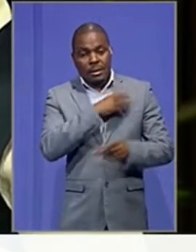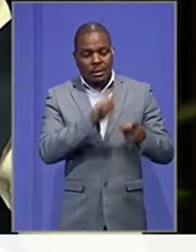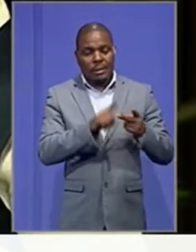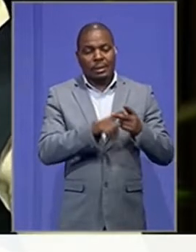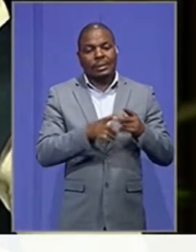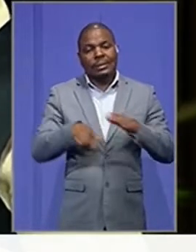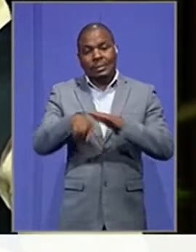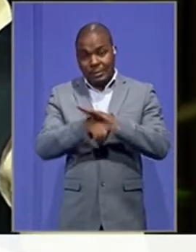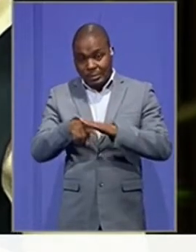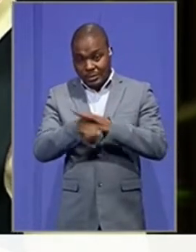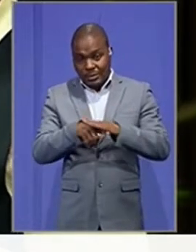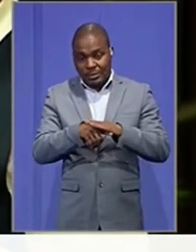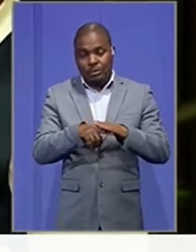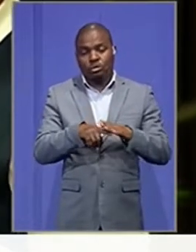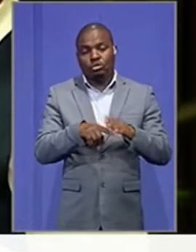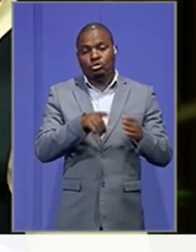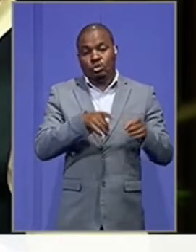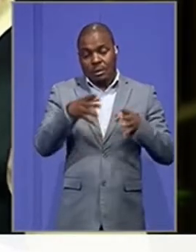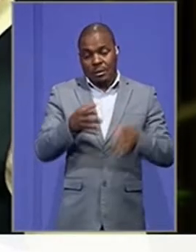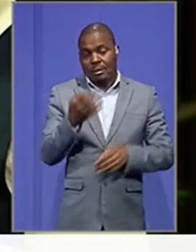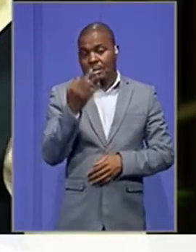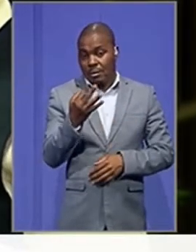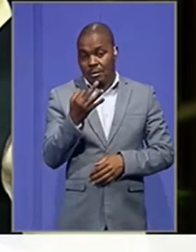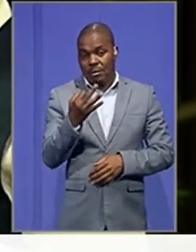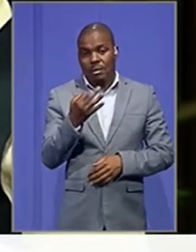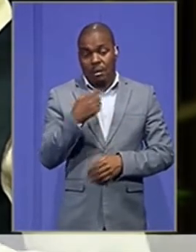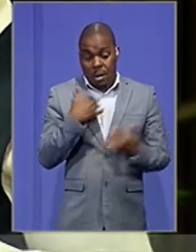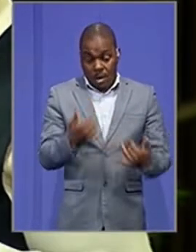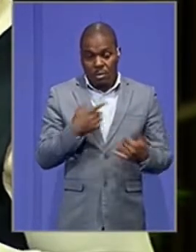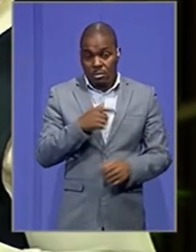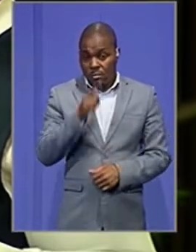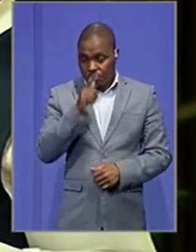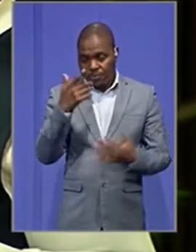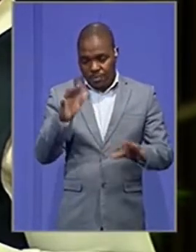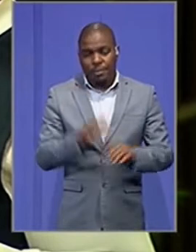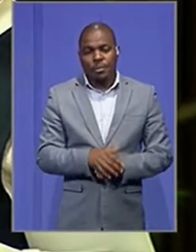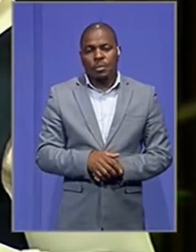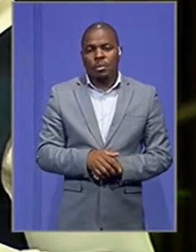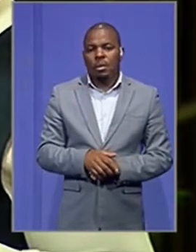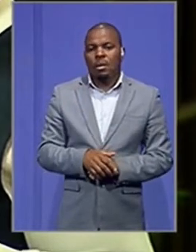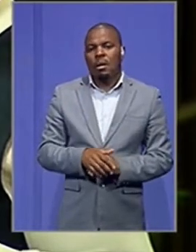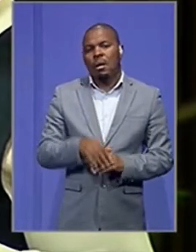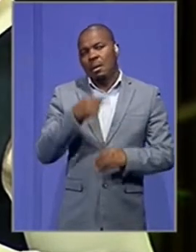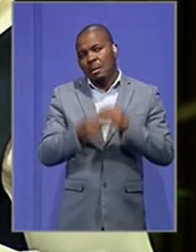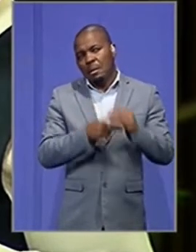directors accounting. As I'm talking to you, we've also sent about